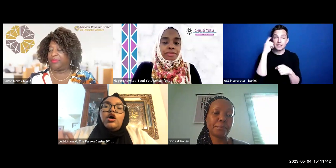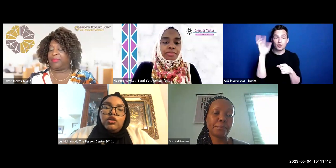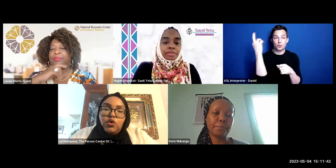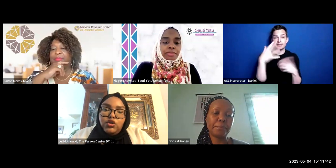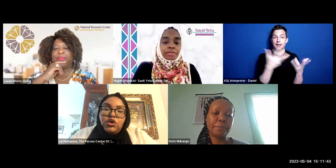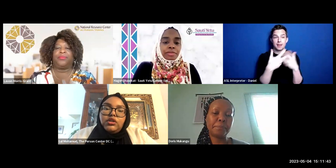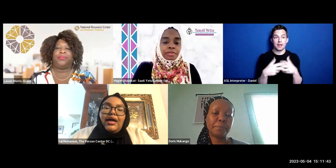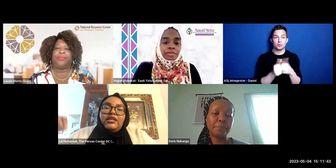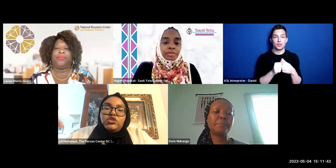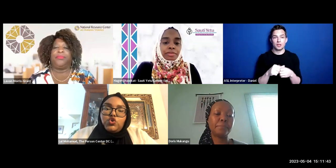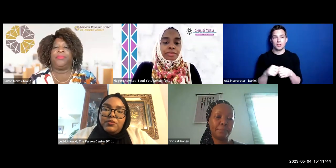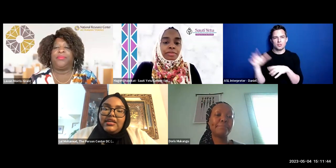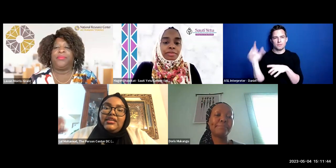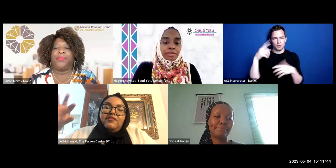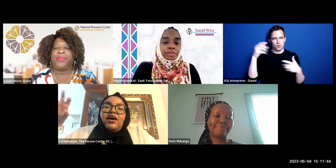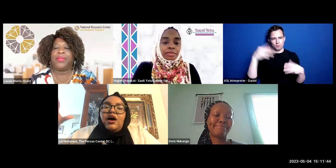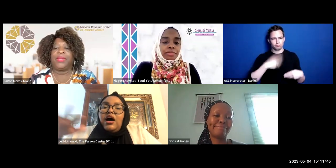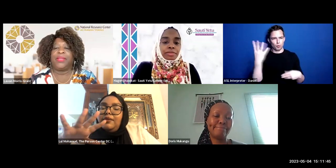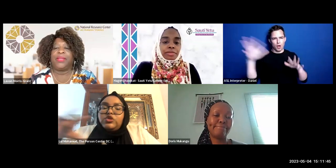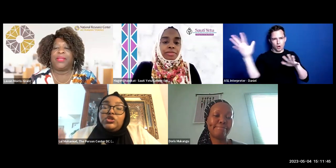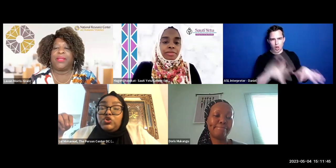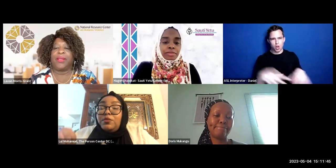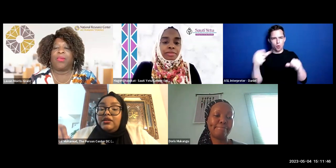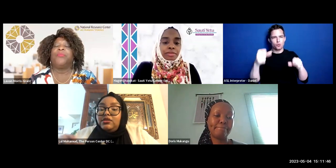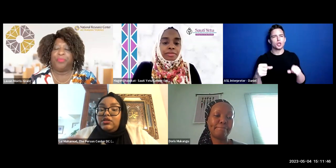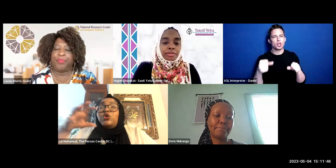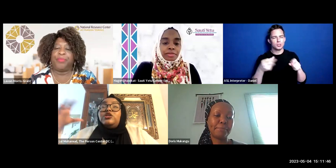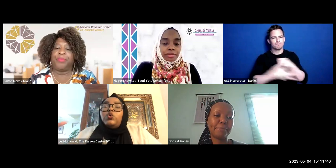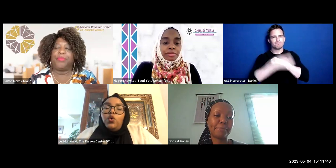with colonial and discriminatory